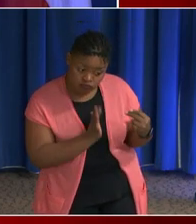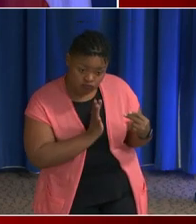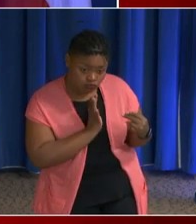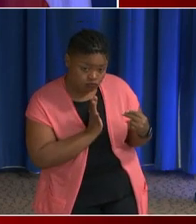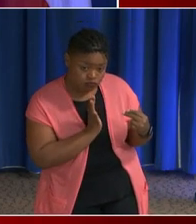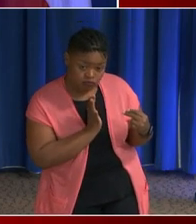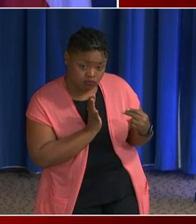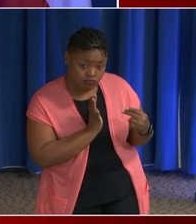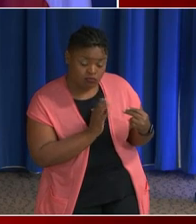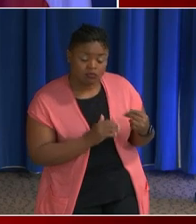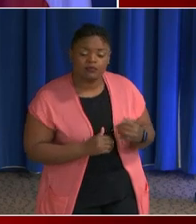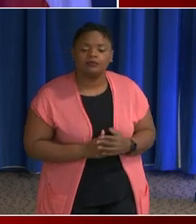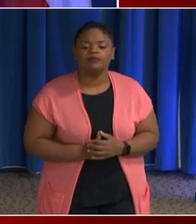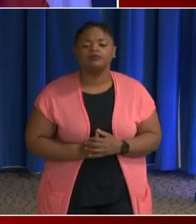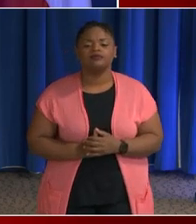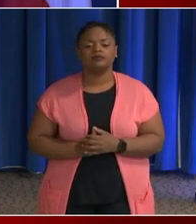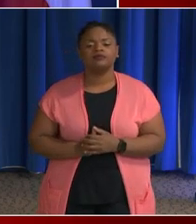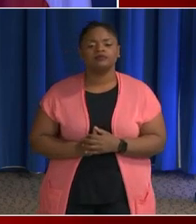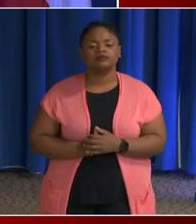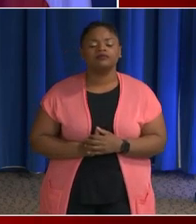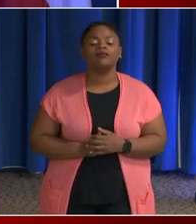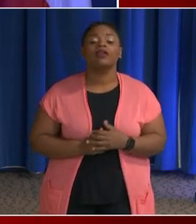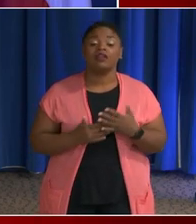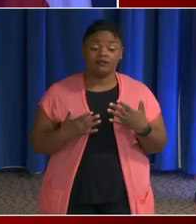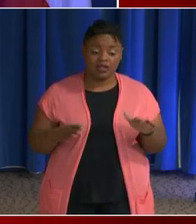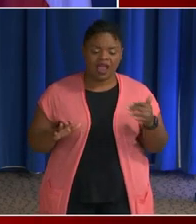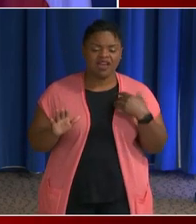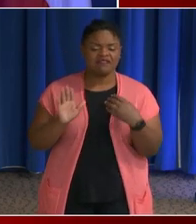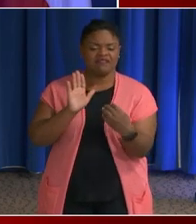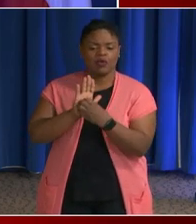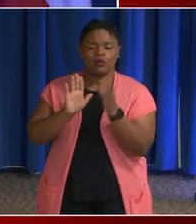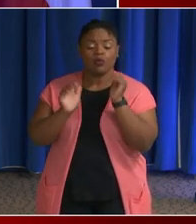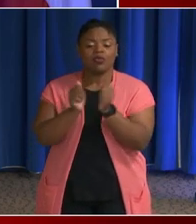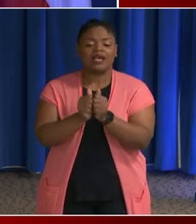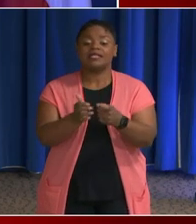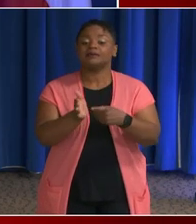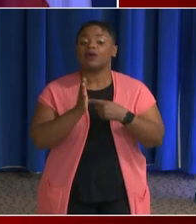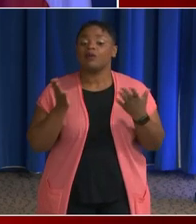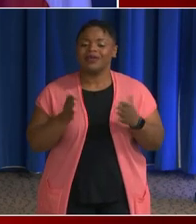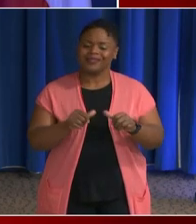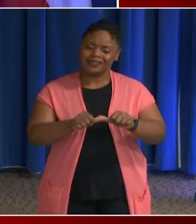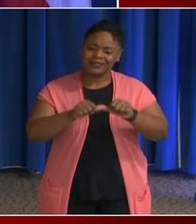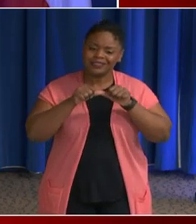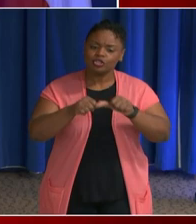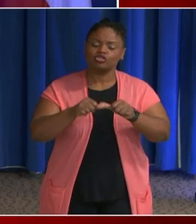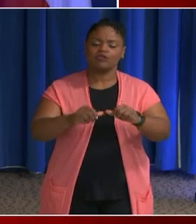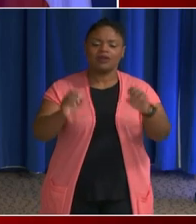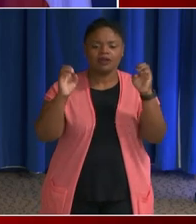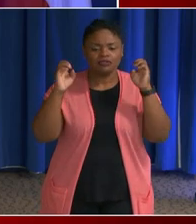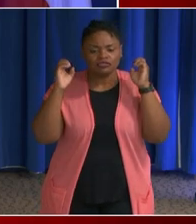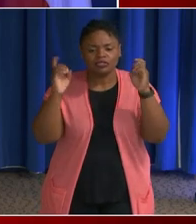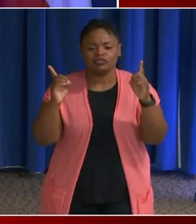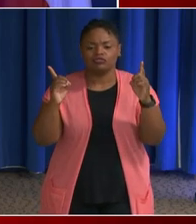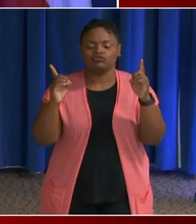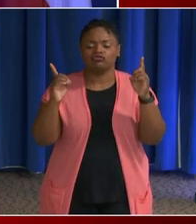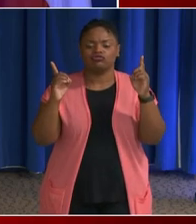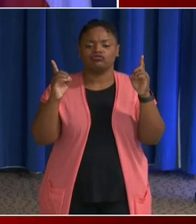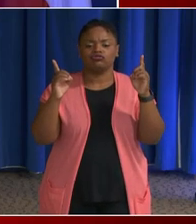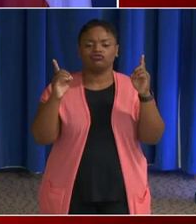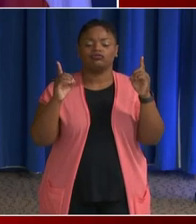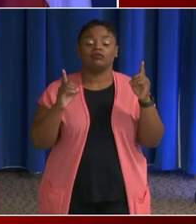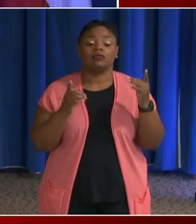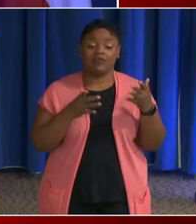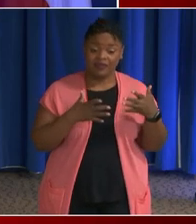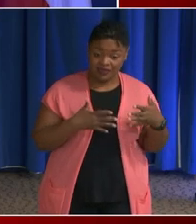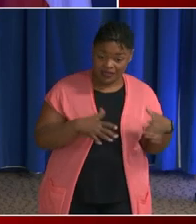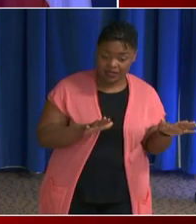then there is a provision dealing with mandatory continuing education and reconstituting the Police Officer Standards